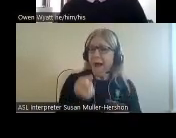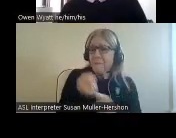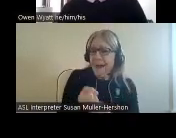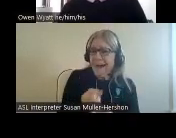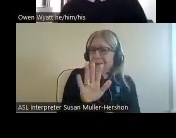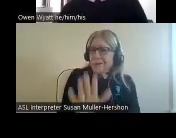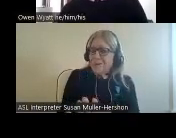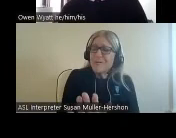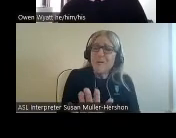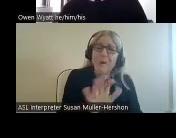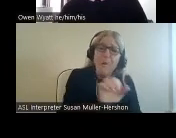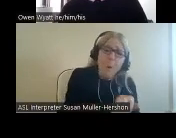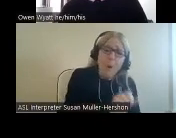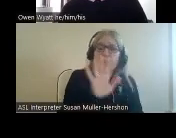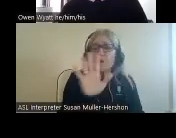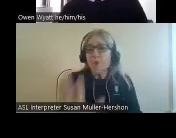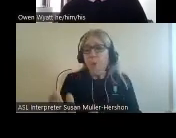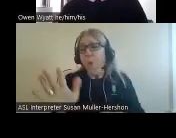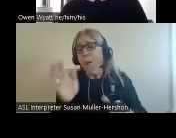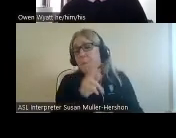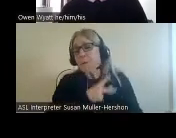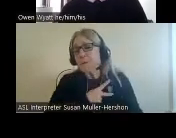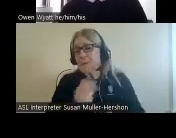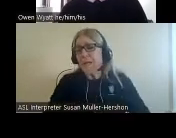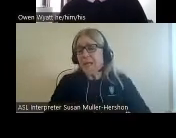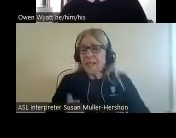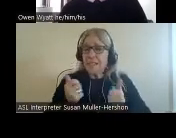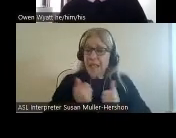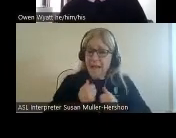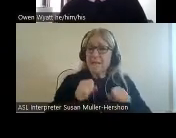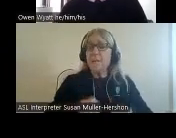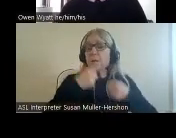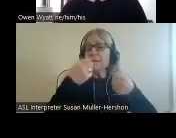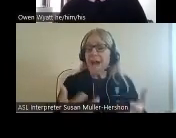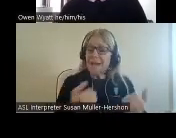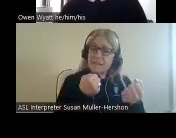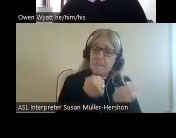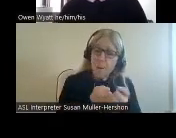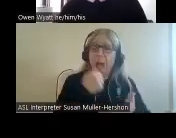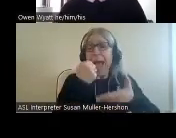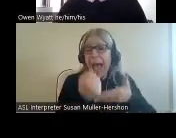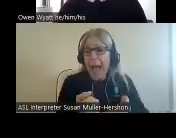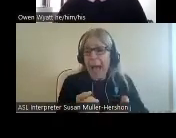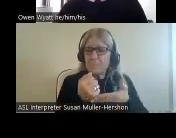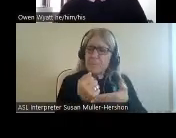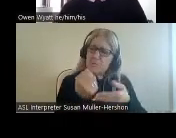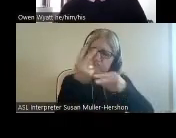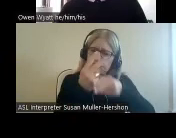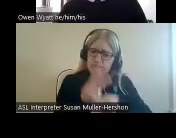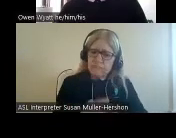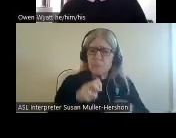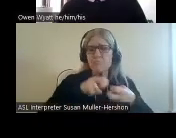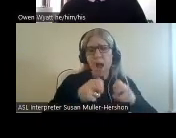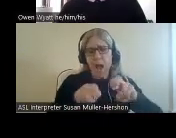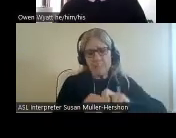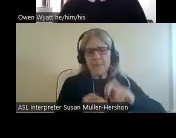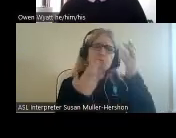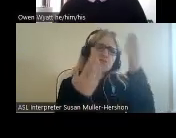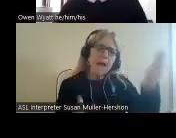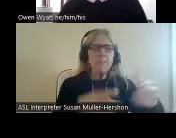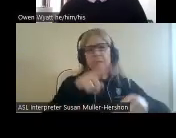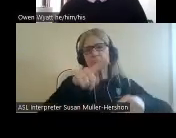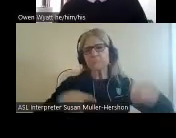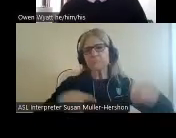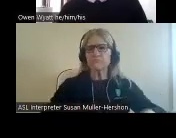and work life. We can provide support and problem solving, and we can recommend various options